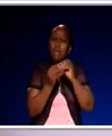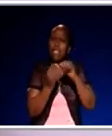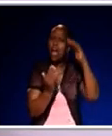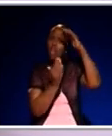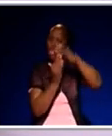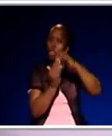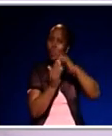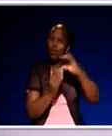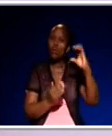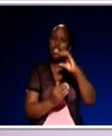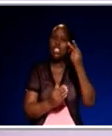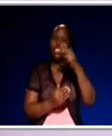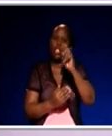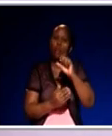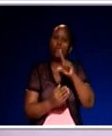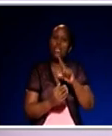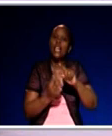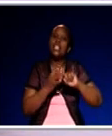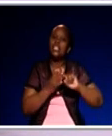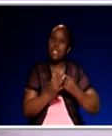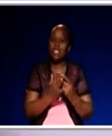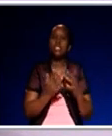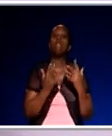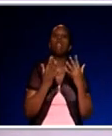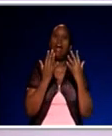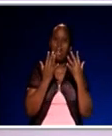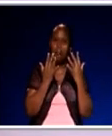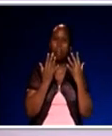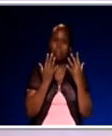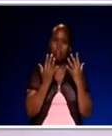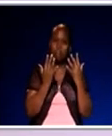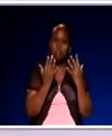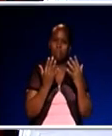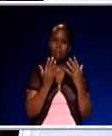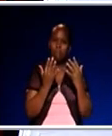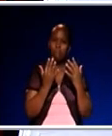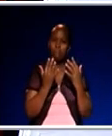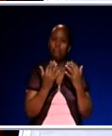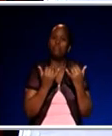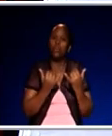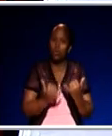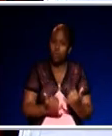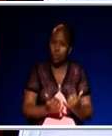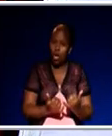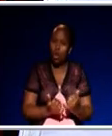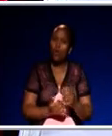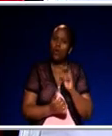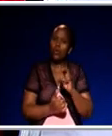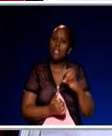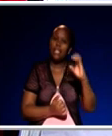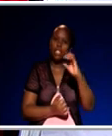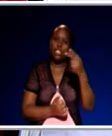chimney, they ignite. Once they ignited, they produce a flame. So we have looked at the